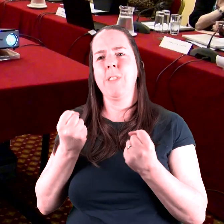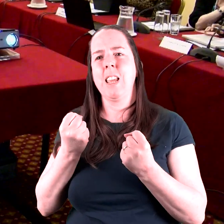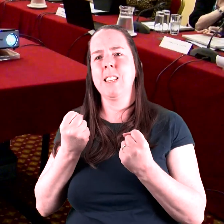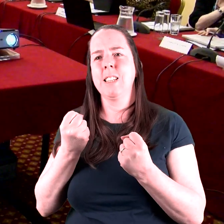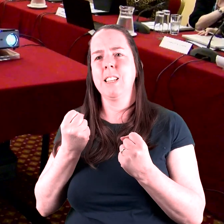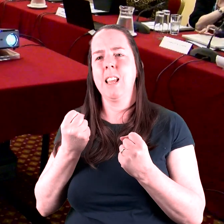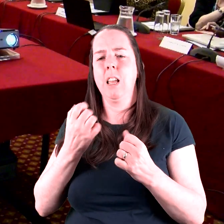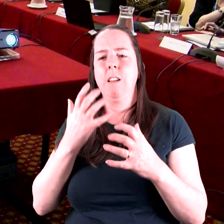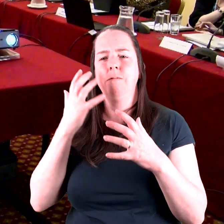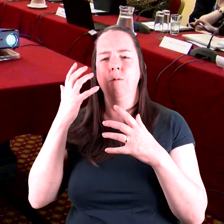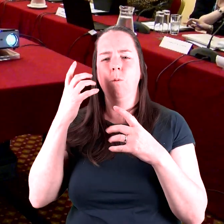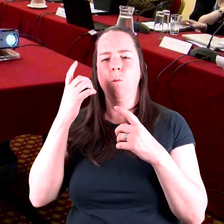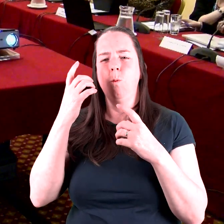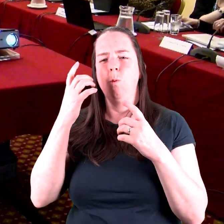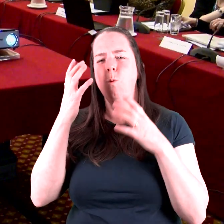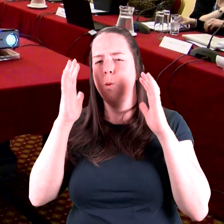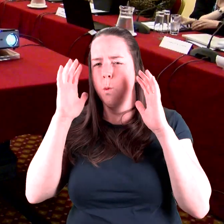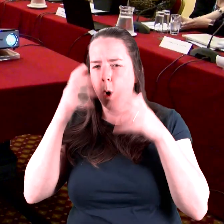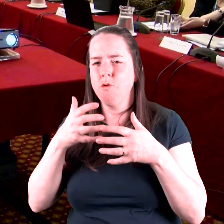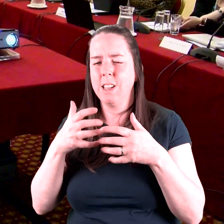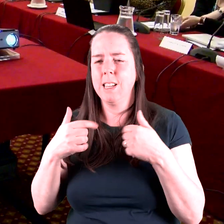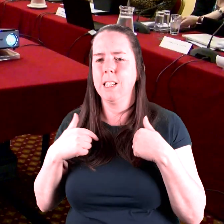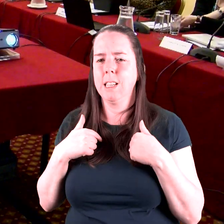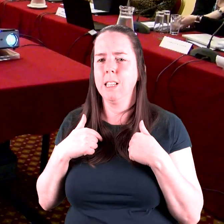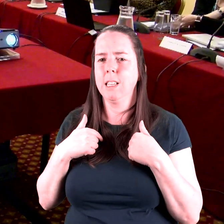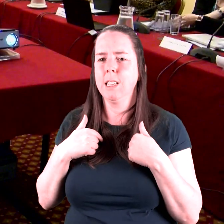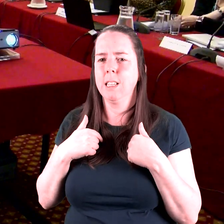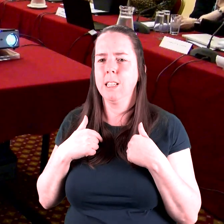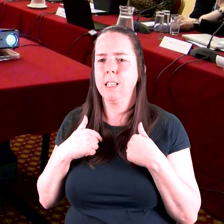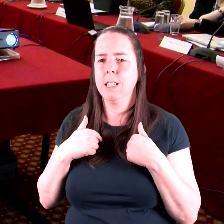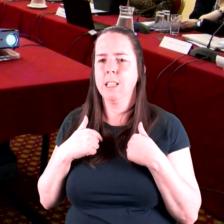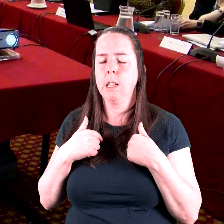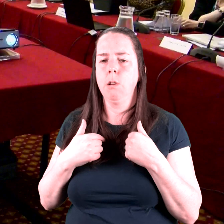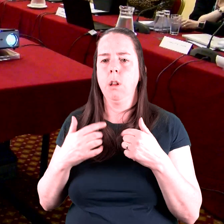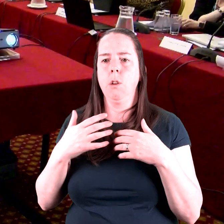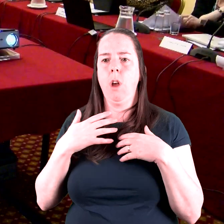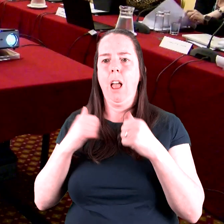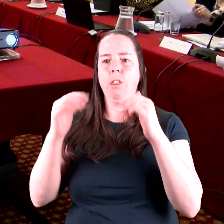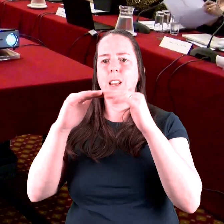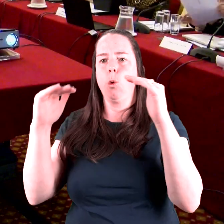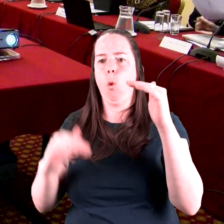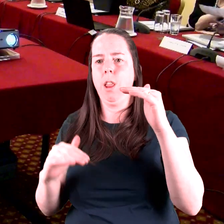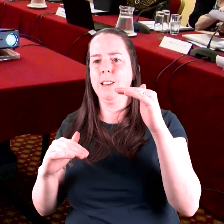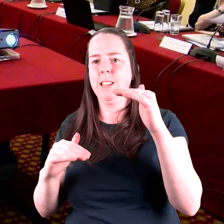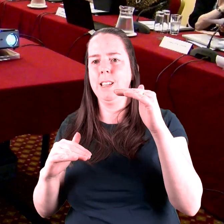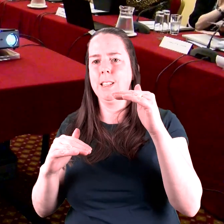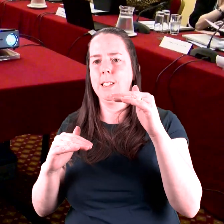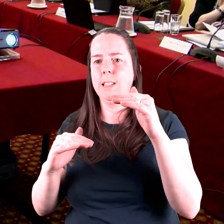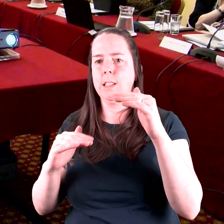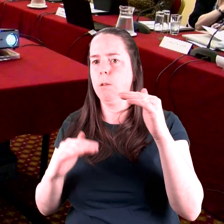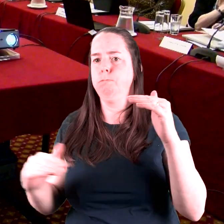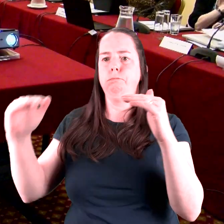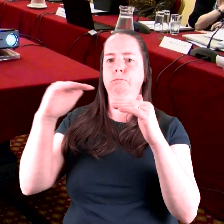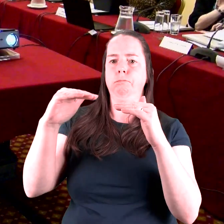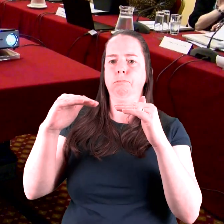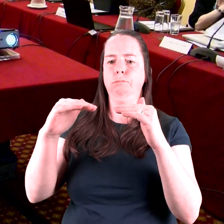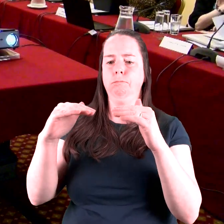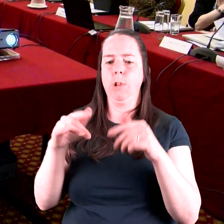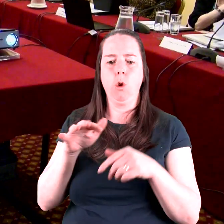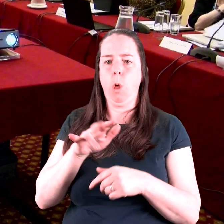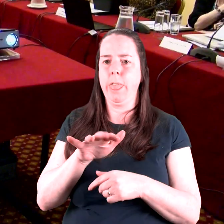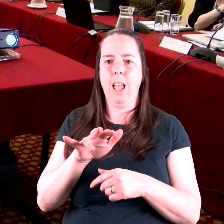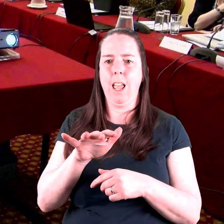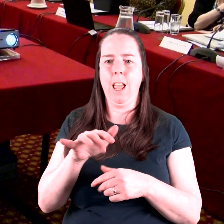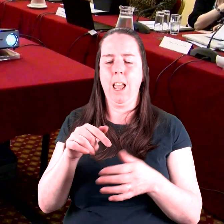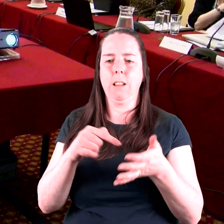underpinned by this. And I've just got this worry that if tackling health inequalities isn't in